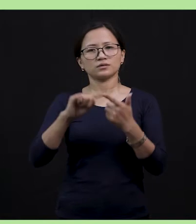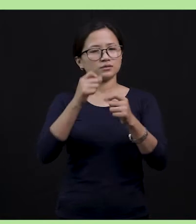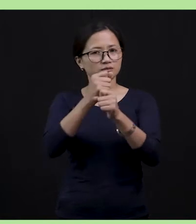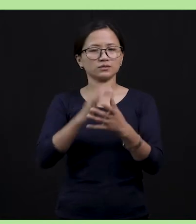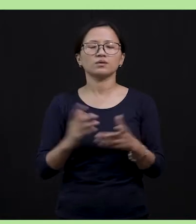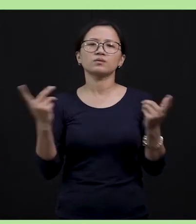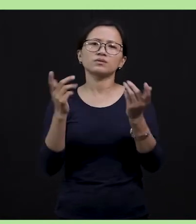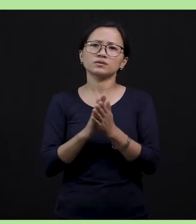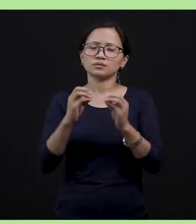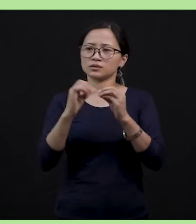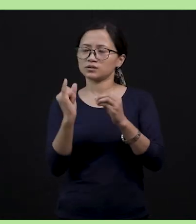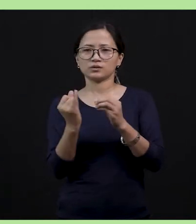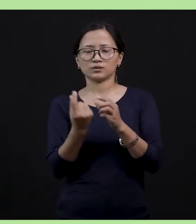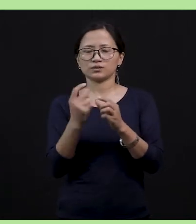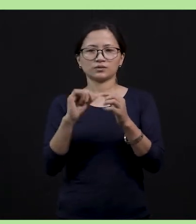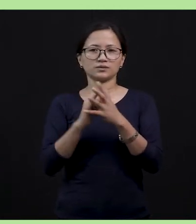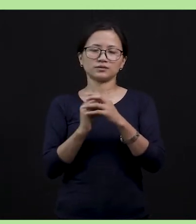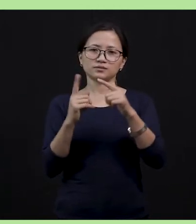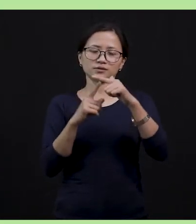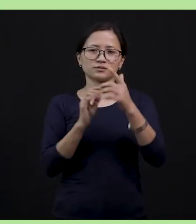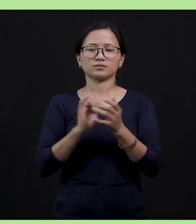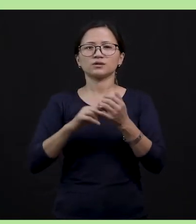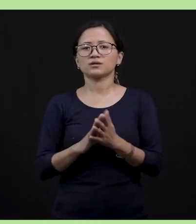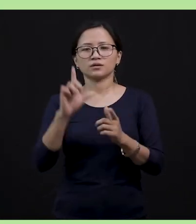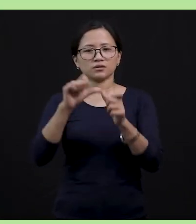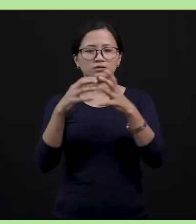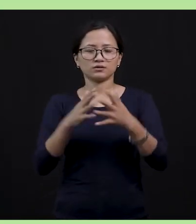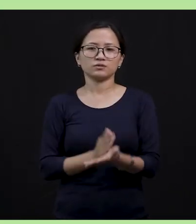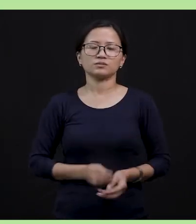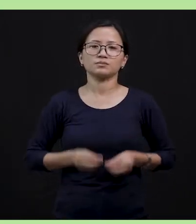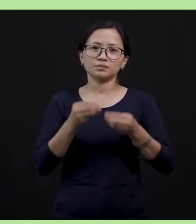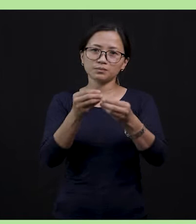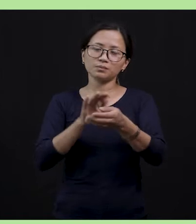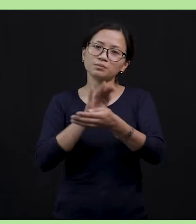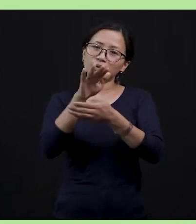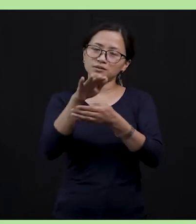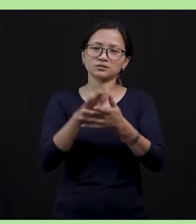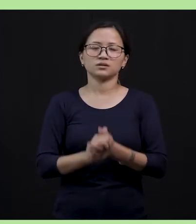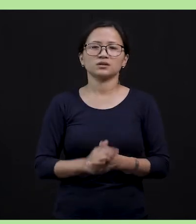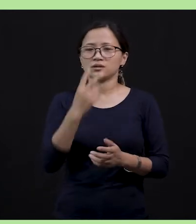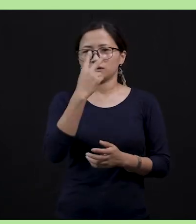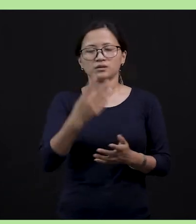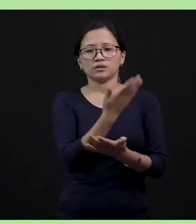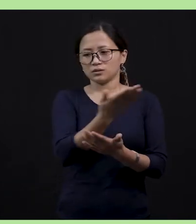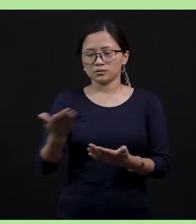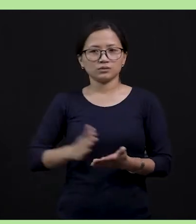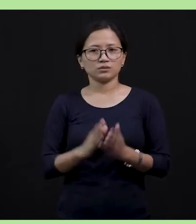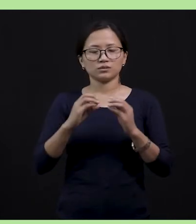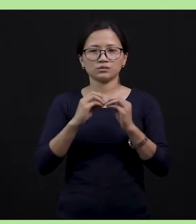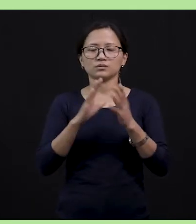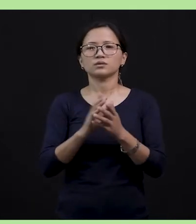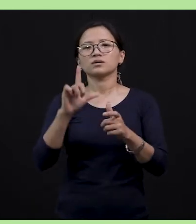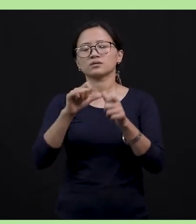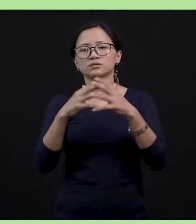legislature. So whatever the bills and the laws have been passed, it is his responsibility, it is his duty to see that those bills and those